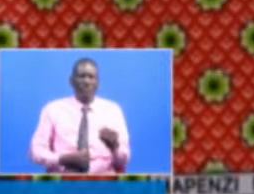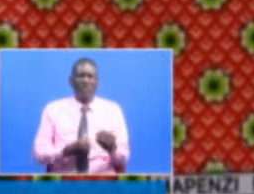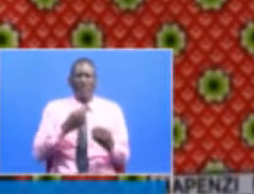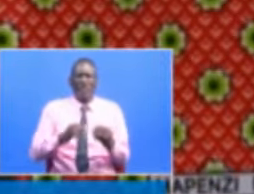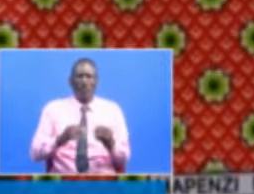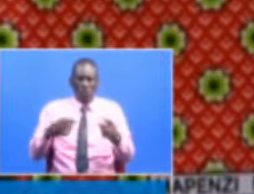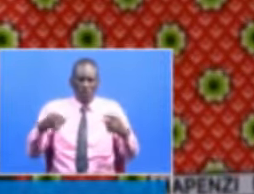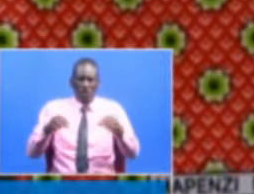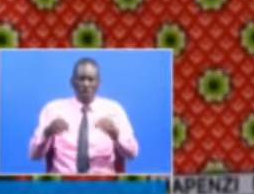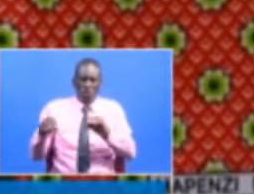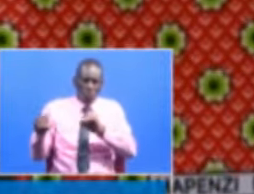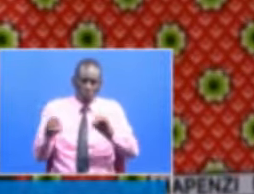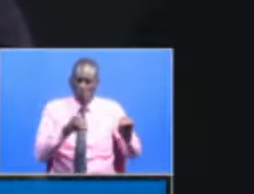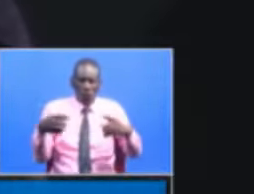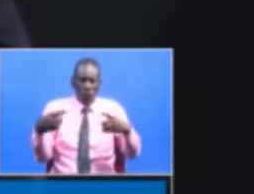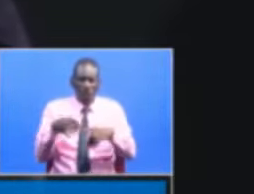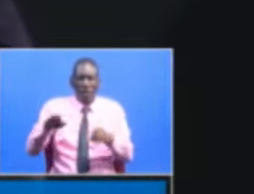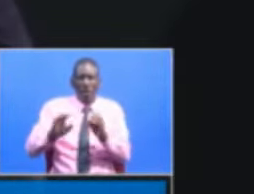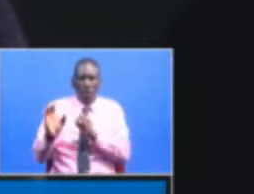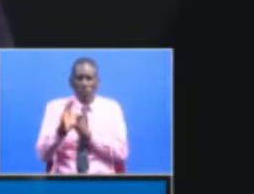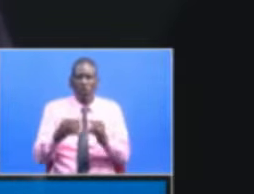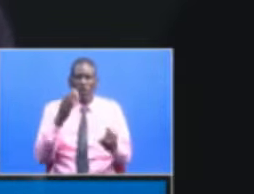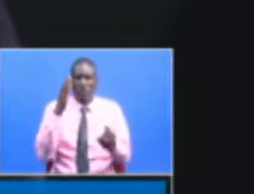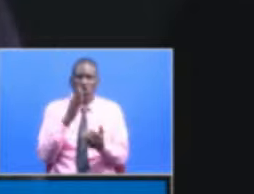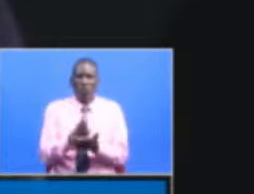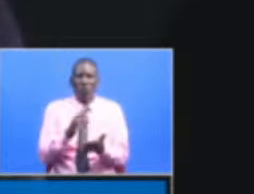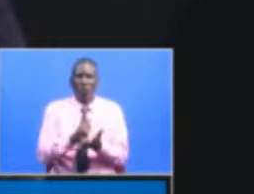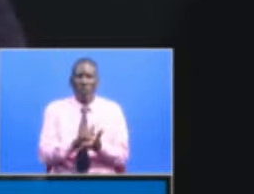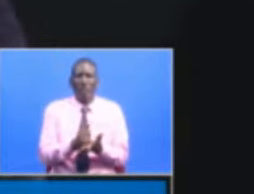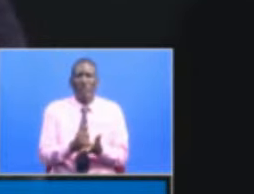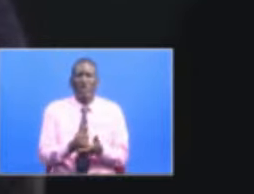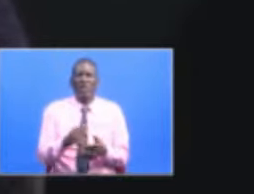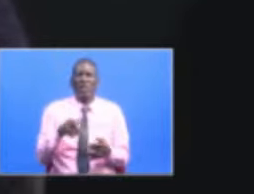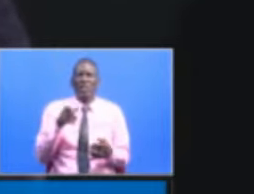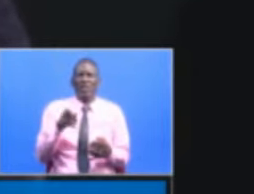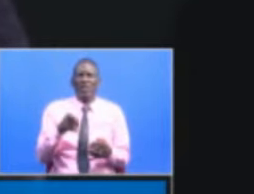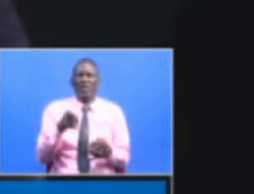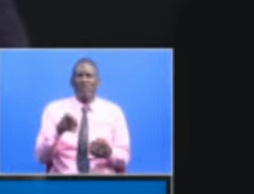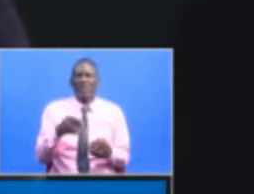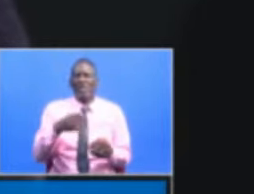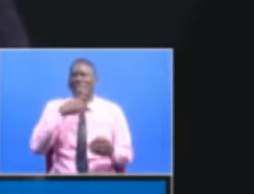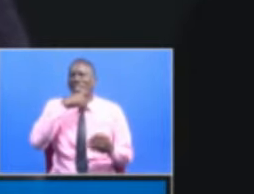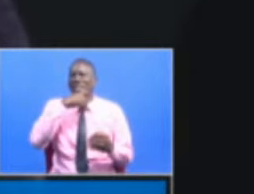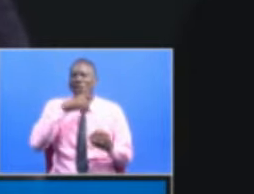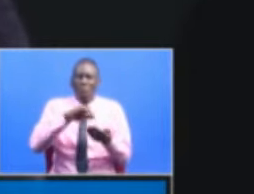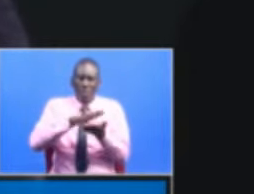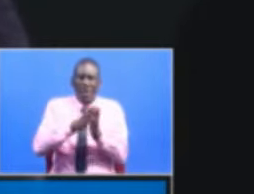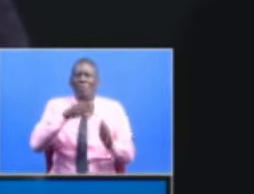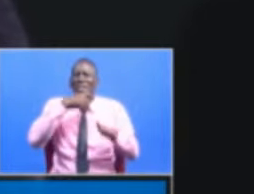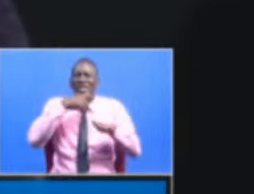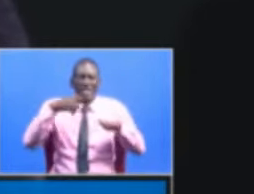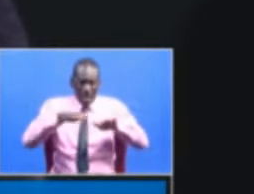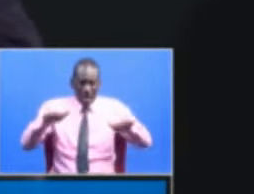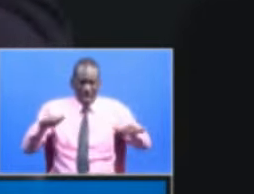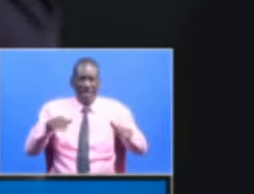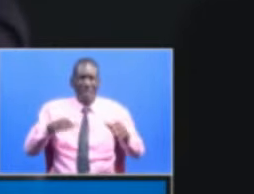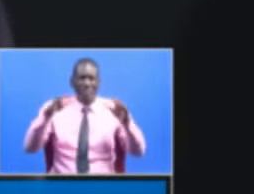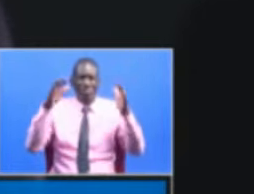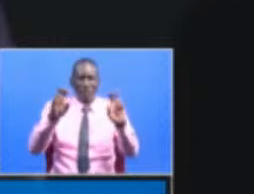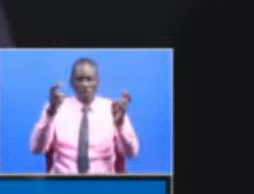Yeah, thank you. It's true. The desertification is a serious issue, and it is as a result